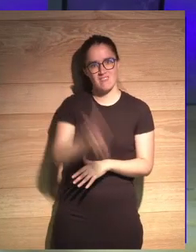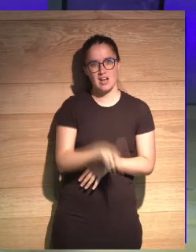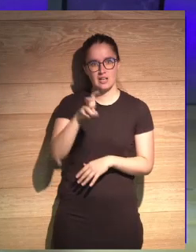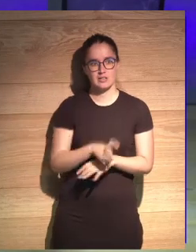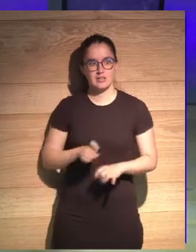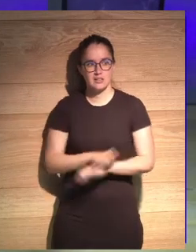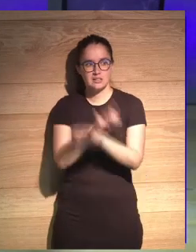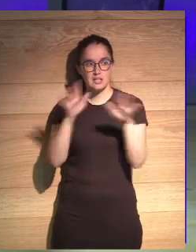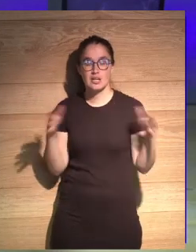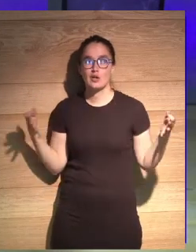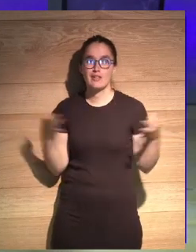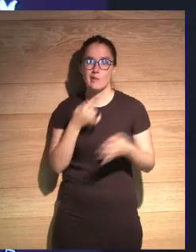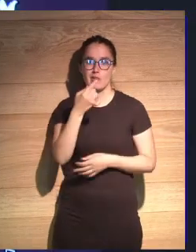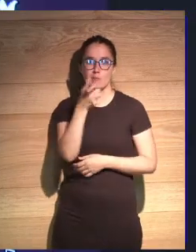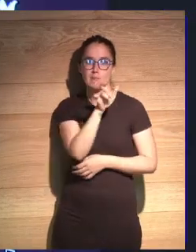get our goals.